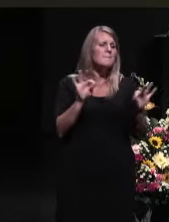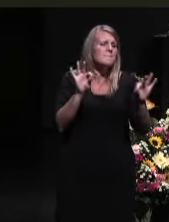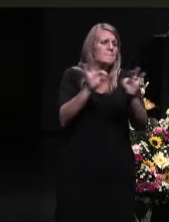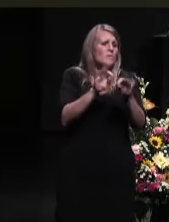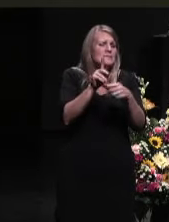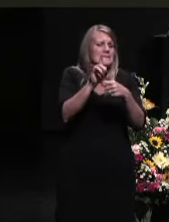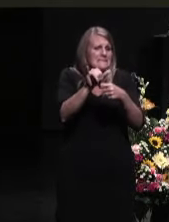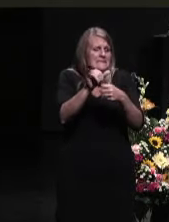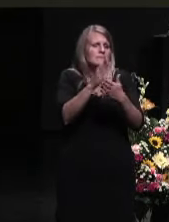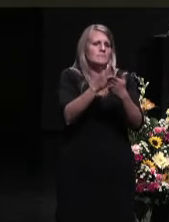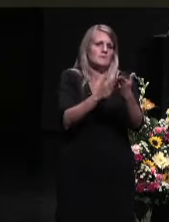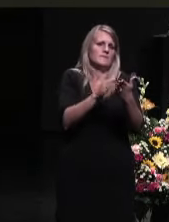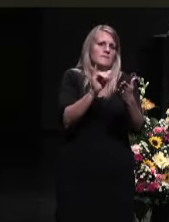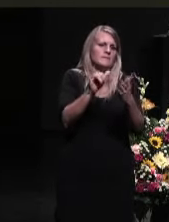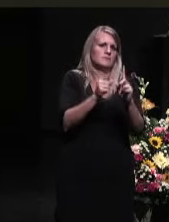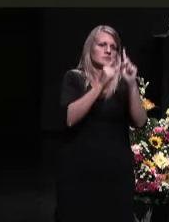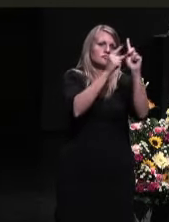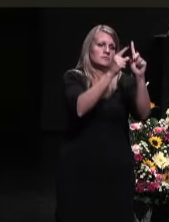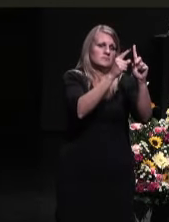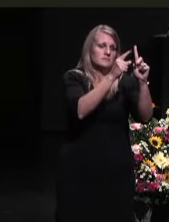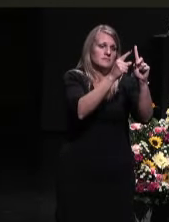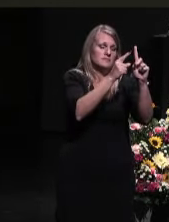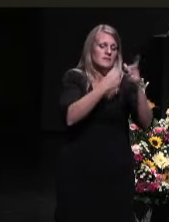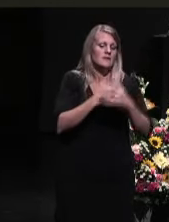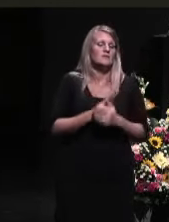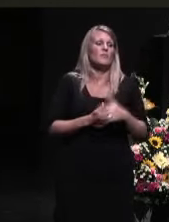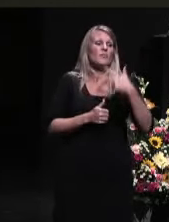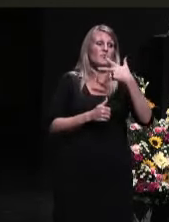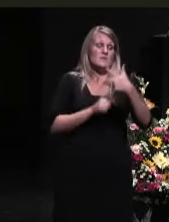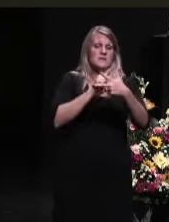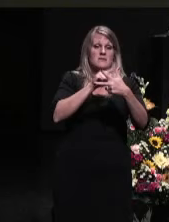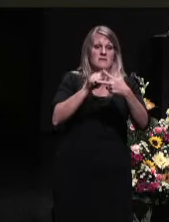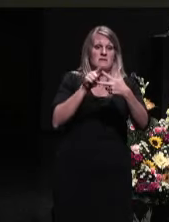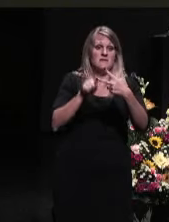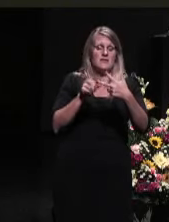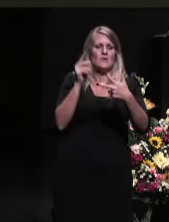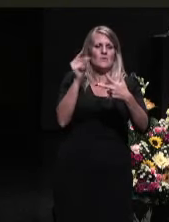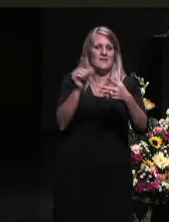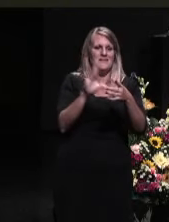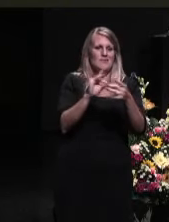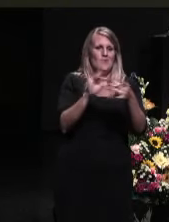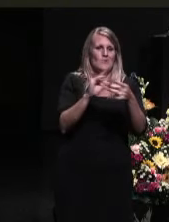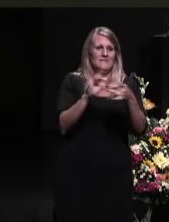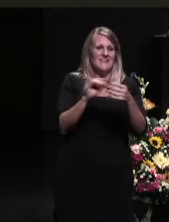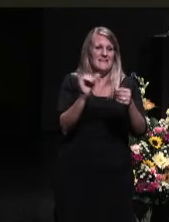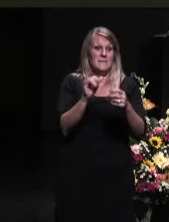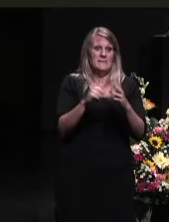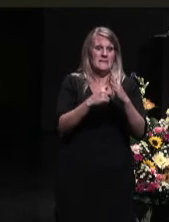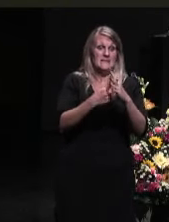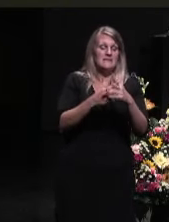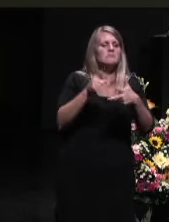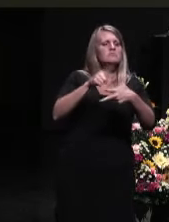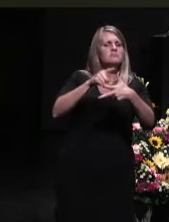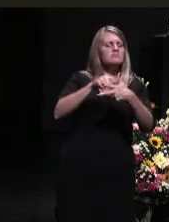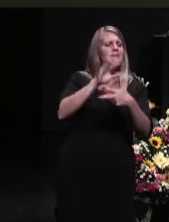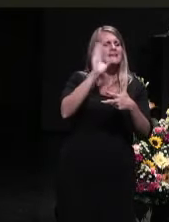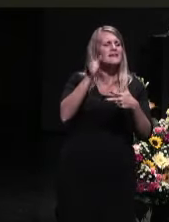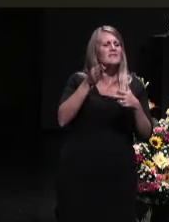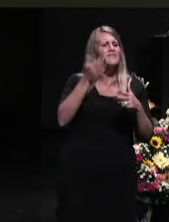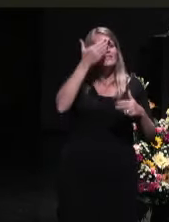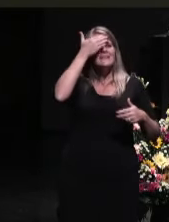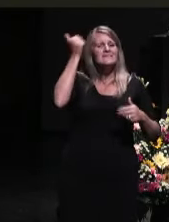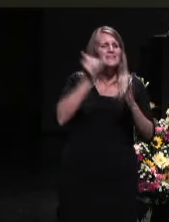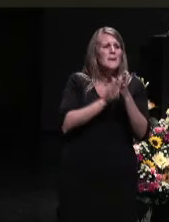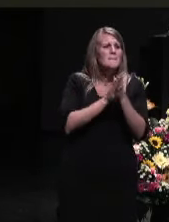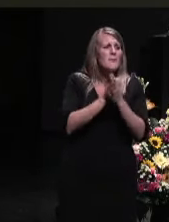So thank you for that. And I want to end on three quick notes, what I said at the beginning. Never forget the momentum that we have.